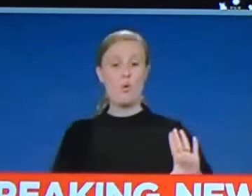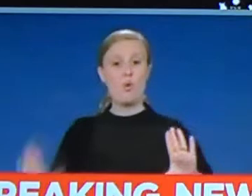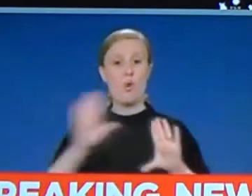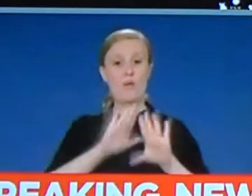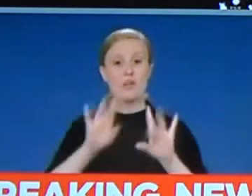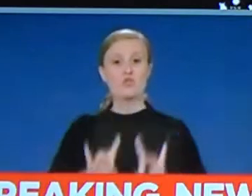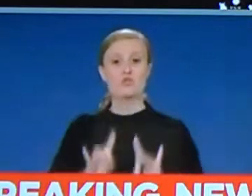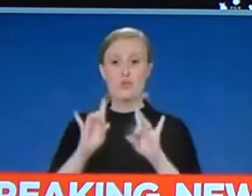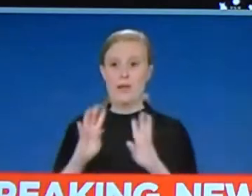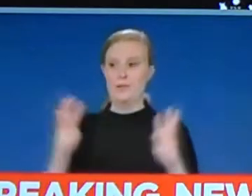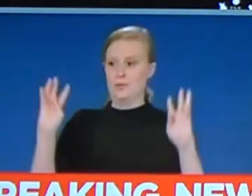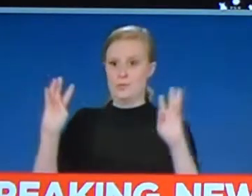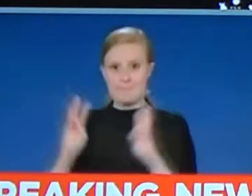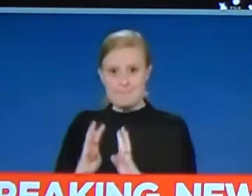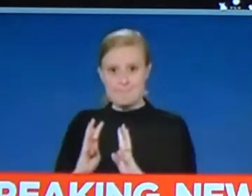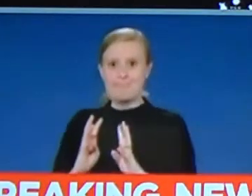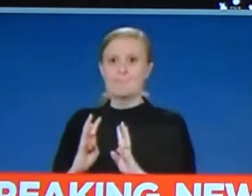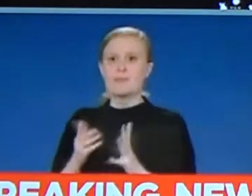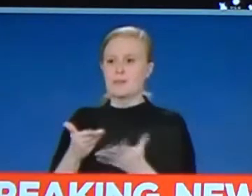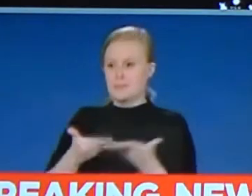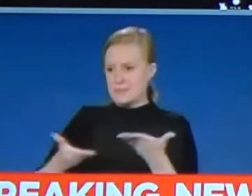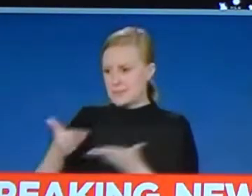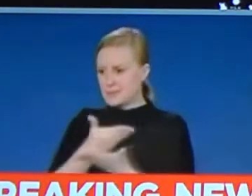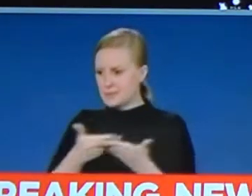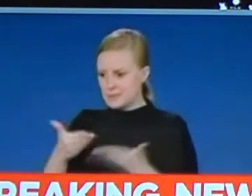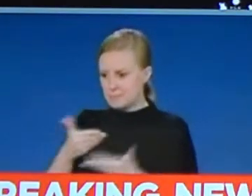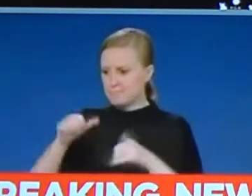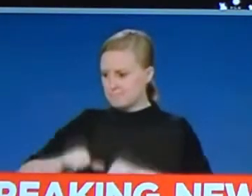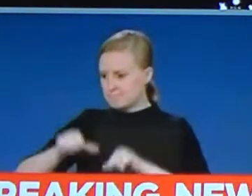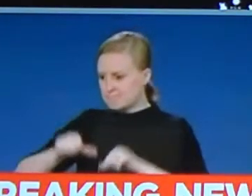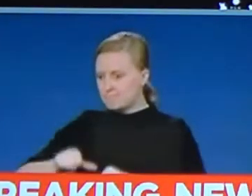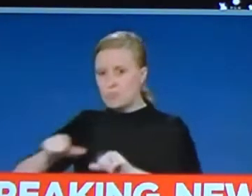place the many social distancing and other restrictions,